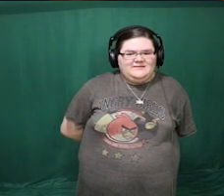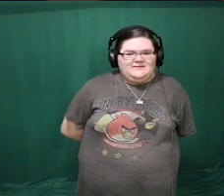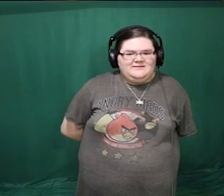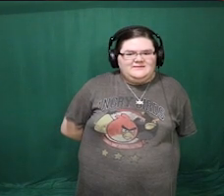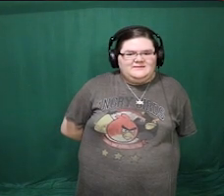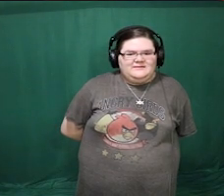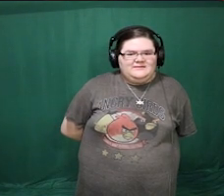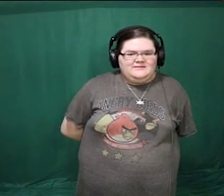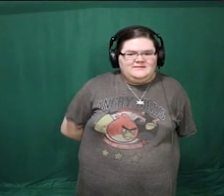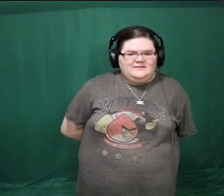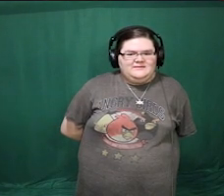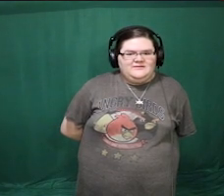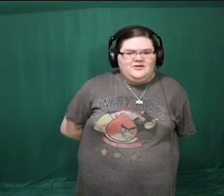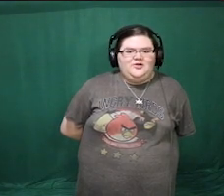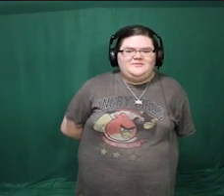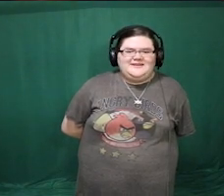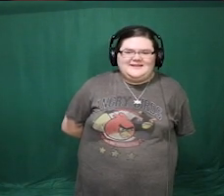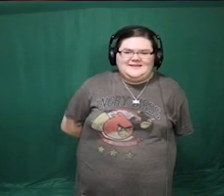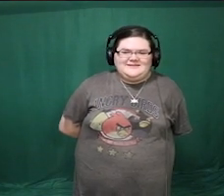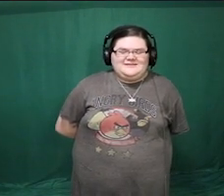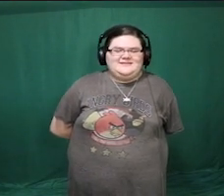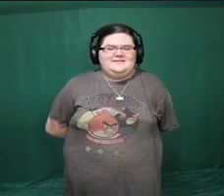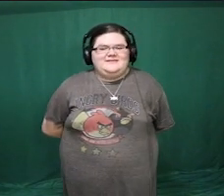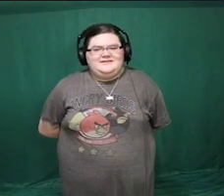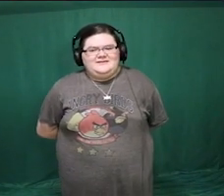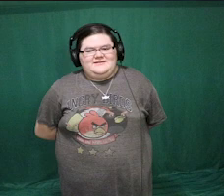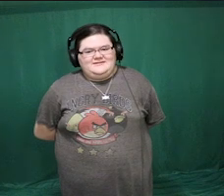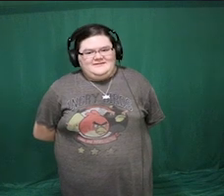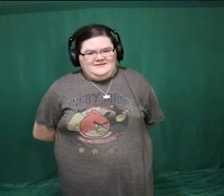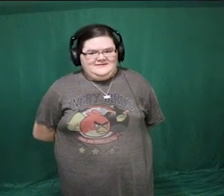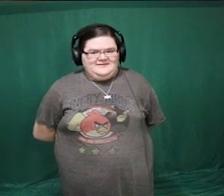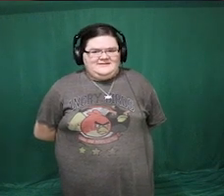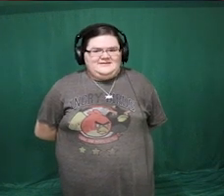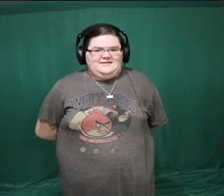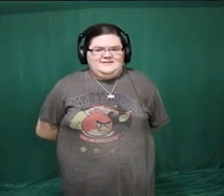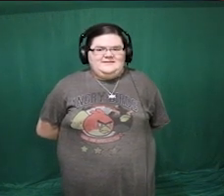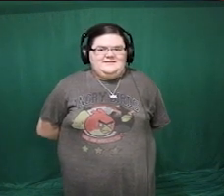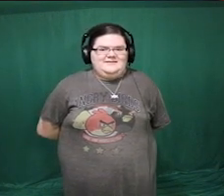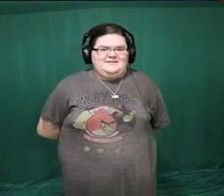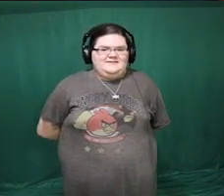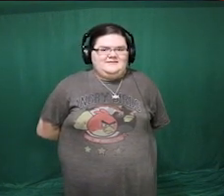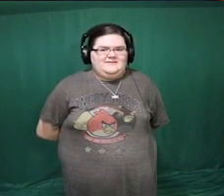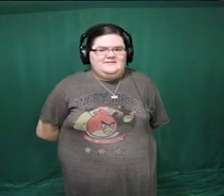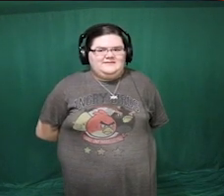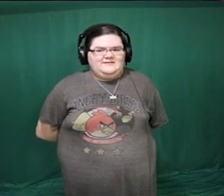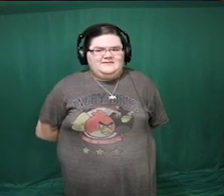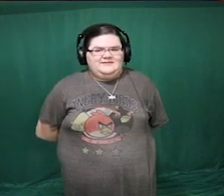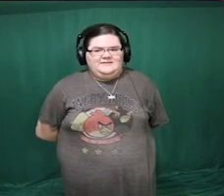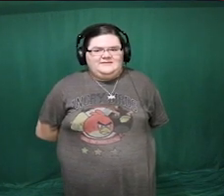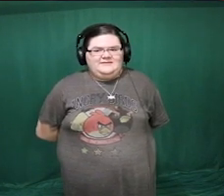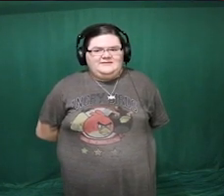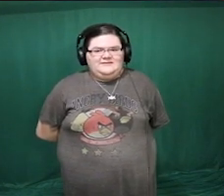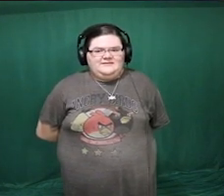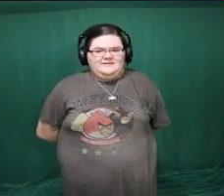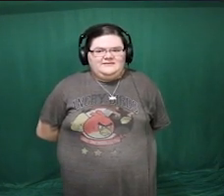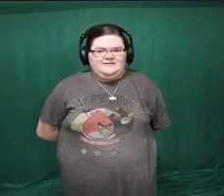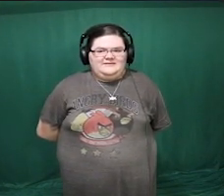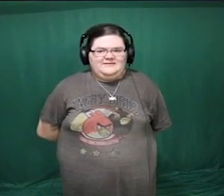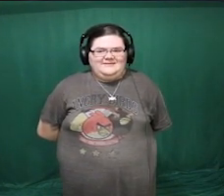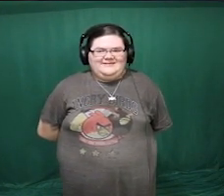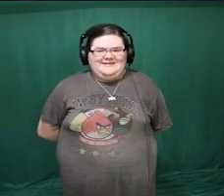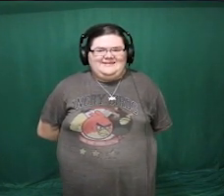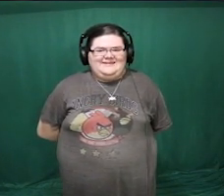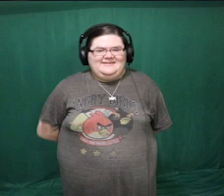it? Yeah, I think so. Nope, he didn't. No, he didn't. No, he didn't. Oh, oh my god. I didn't get it. Bro, my controller. I'm